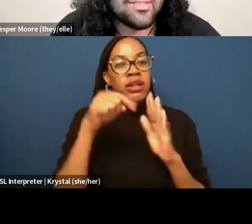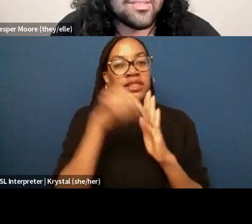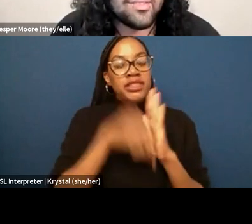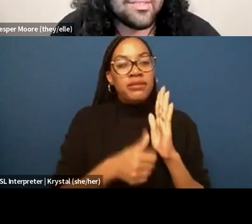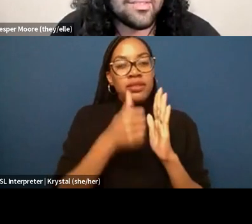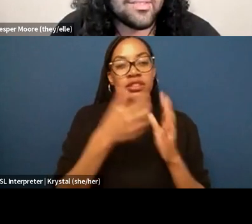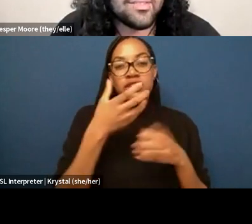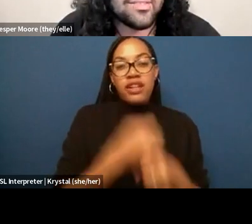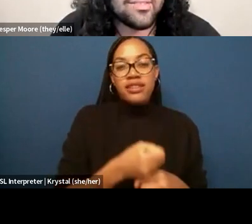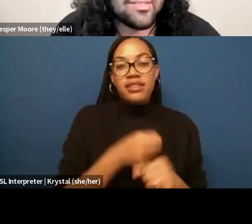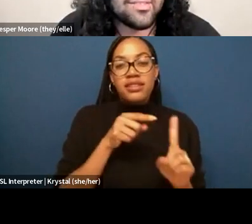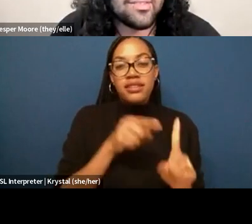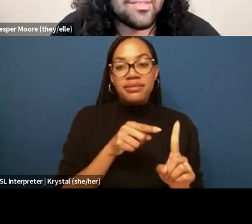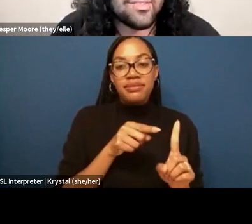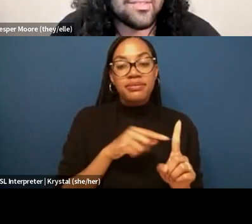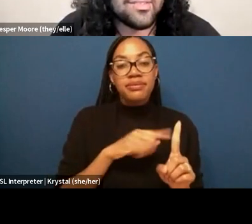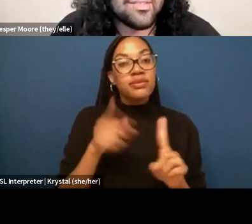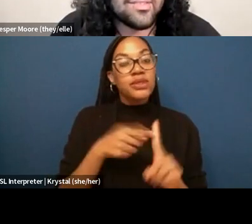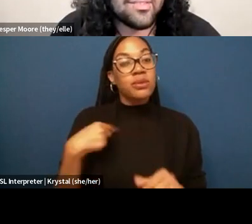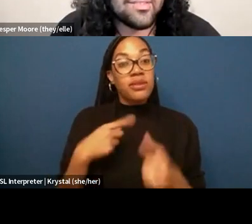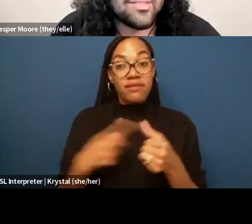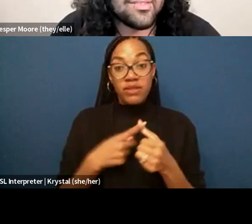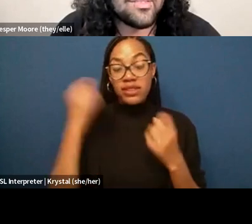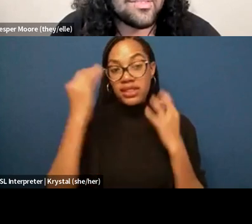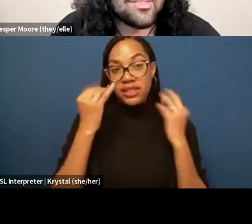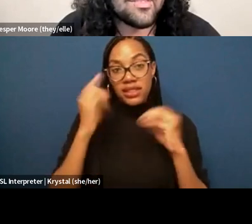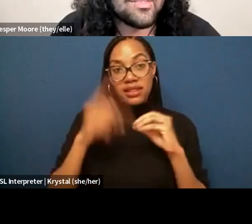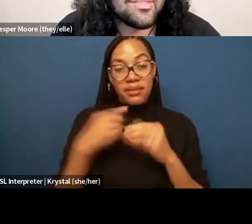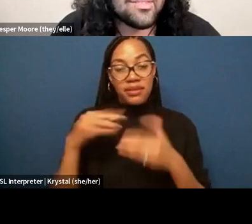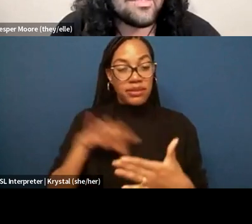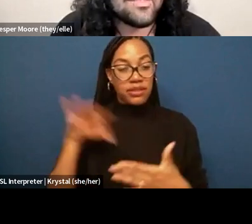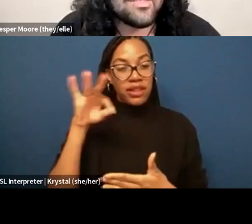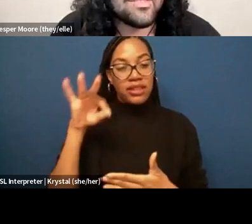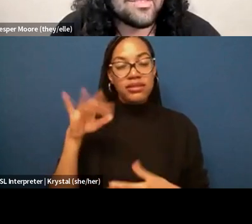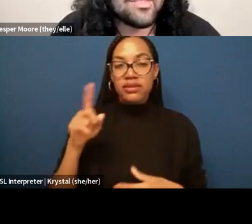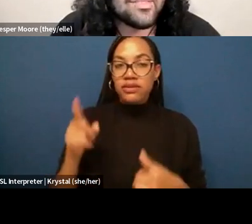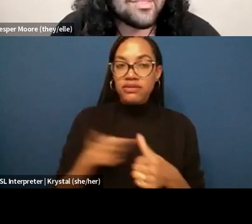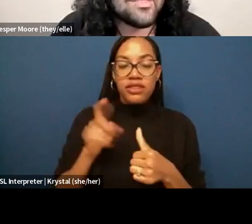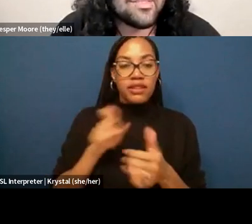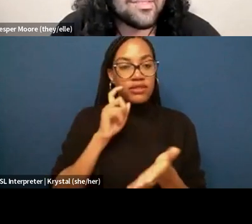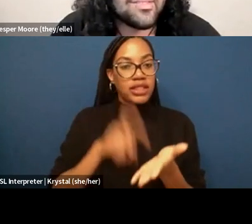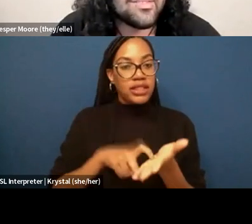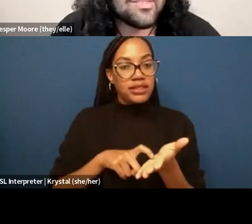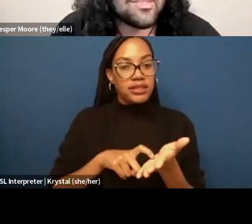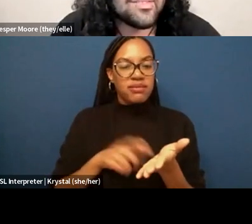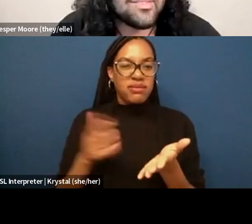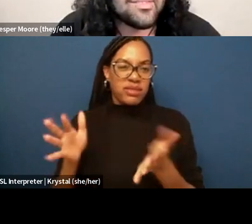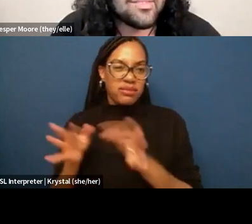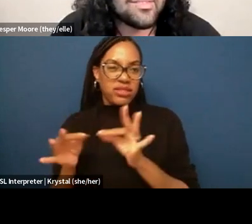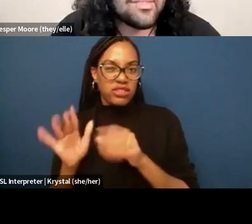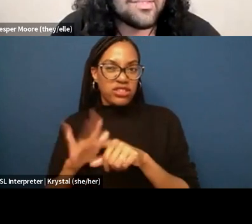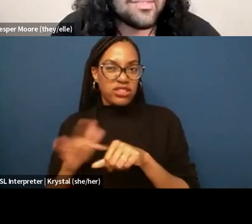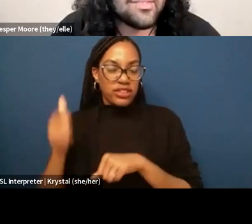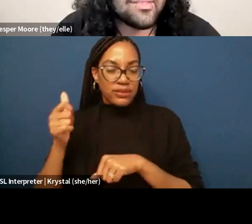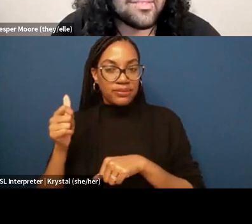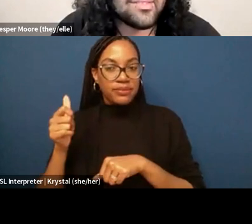When we first speak about spirituality, we must recognize that, as was stated earlier,